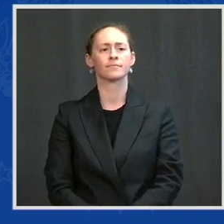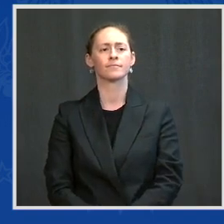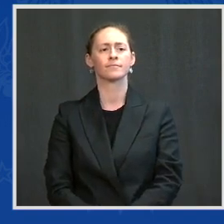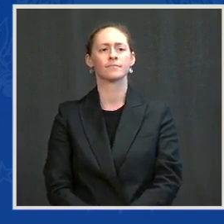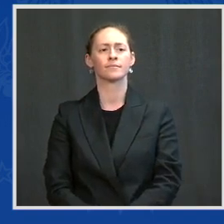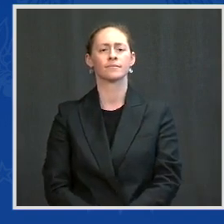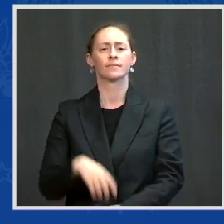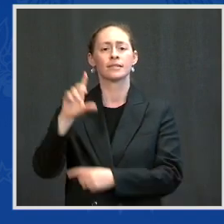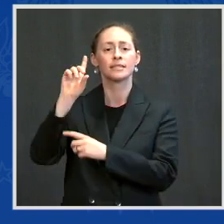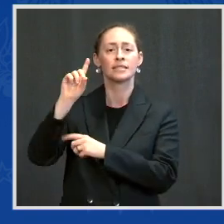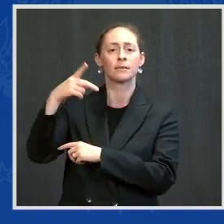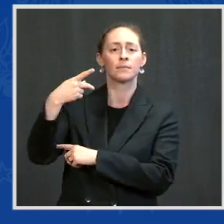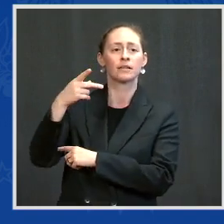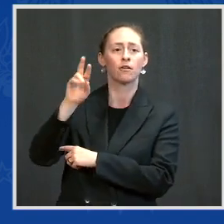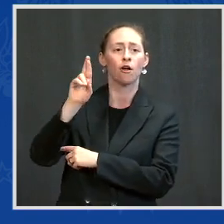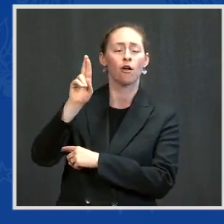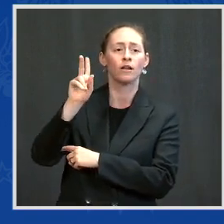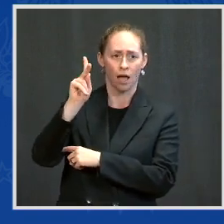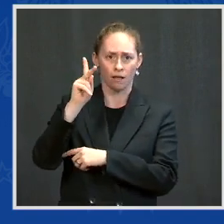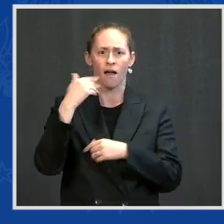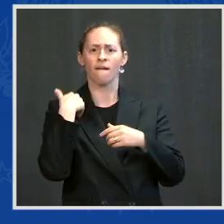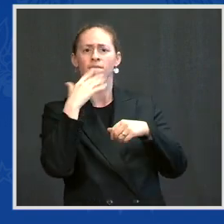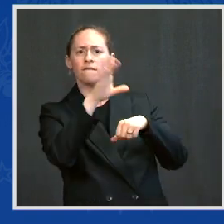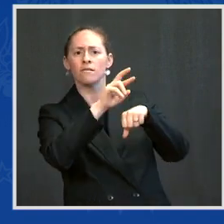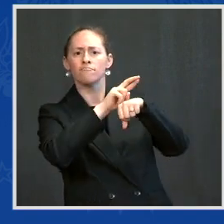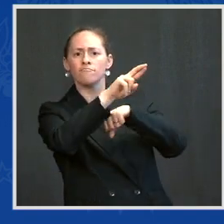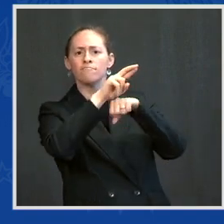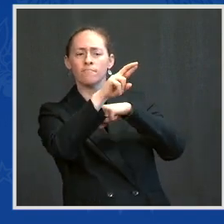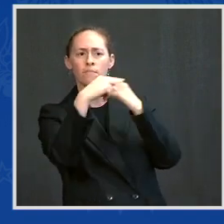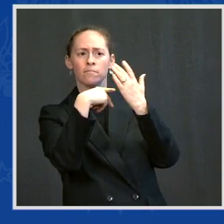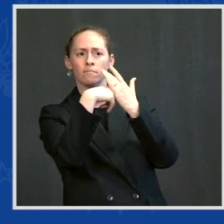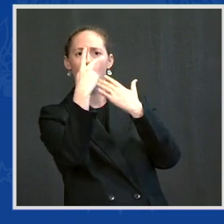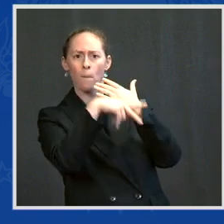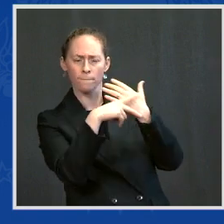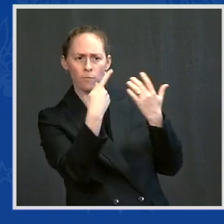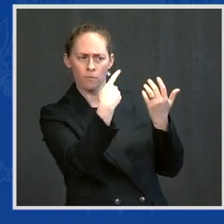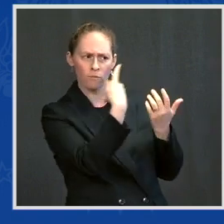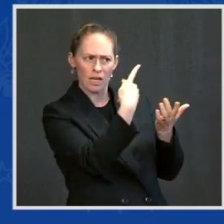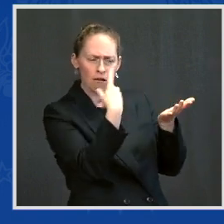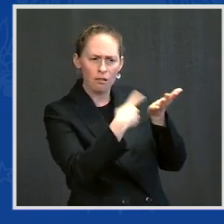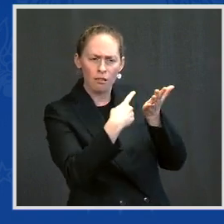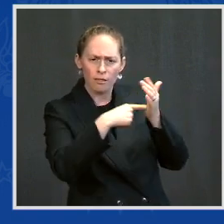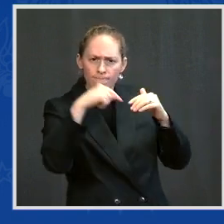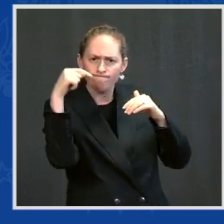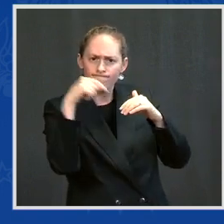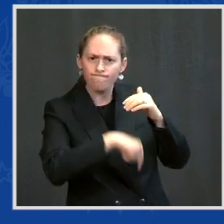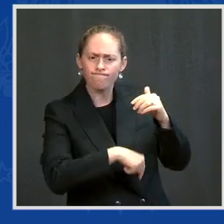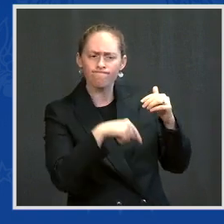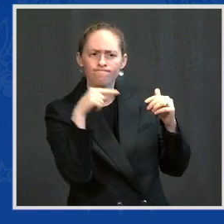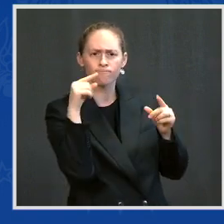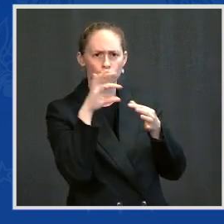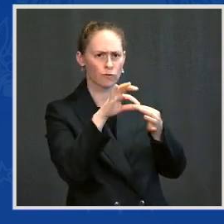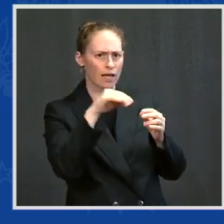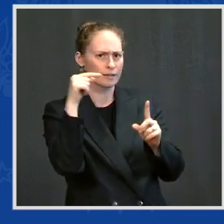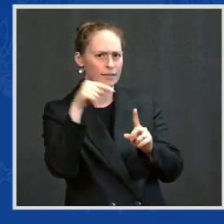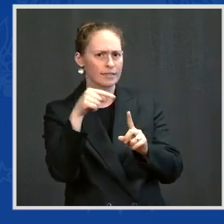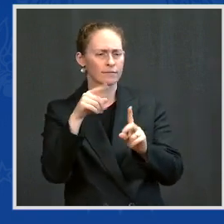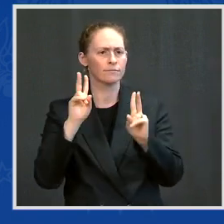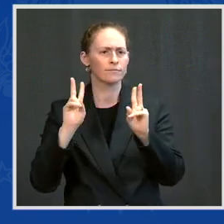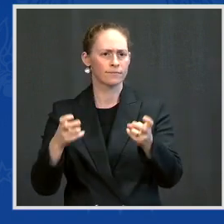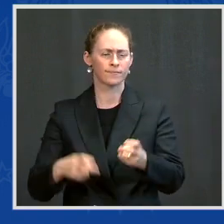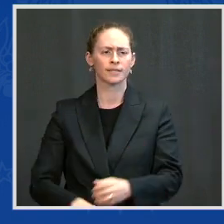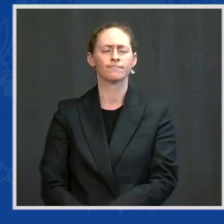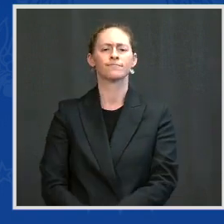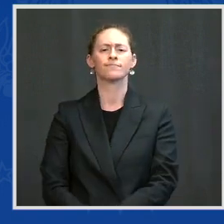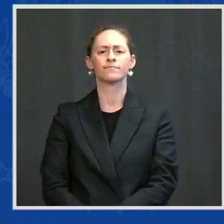programs. My team consulted closely with President Moon's team throughout the process of our DPRK